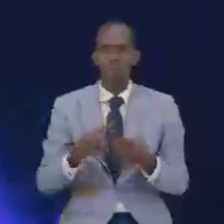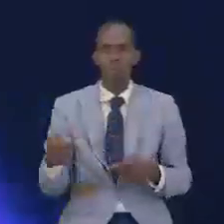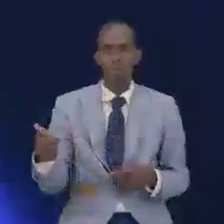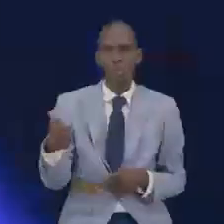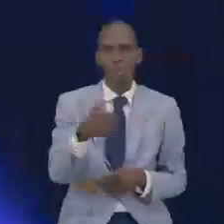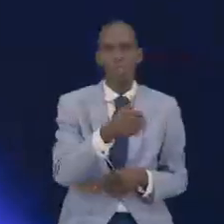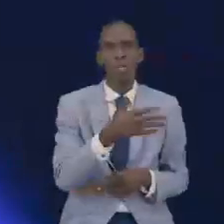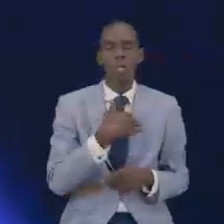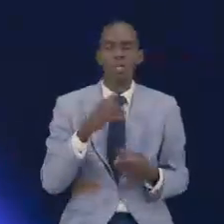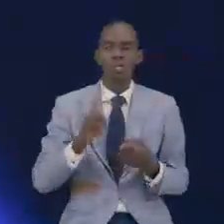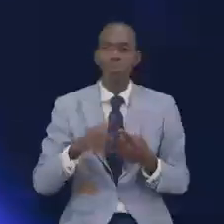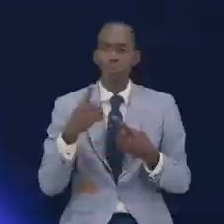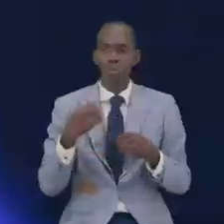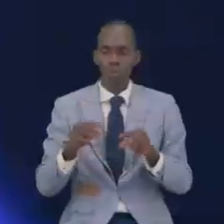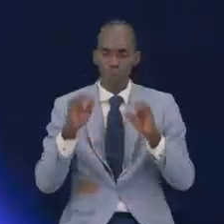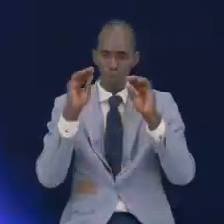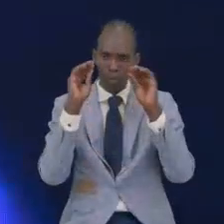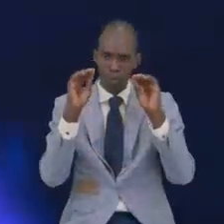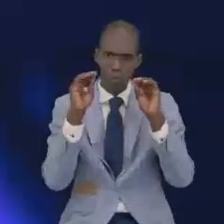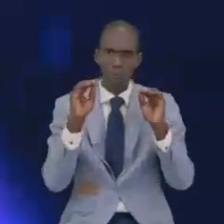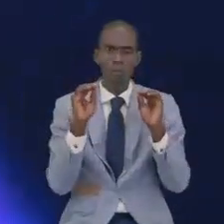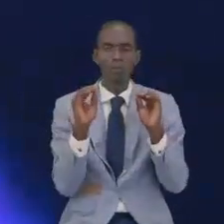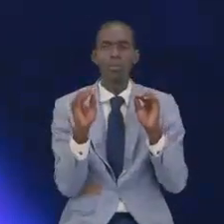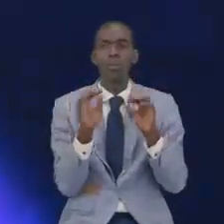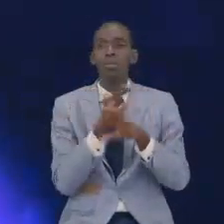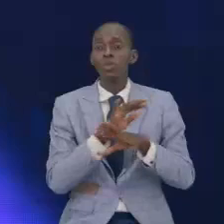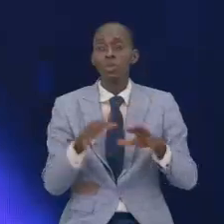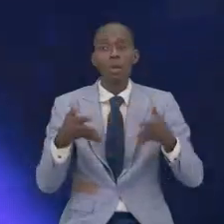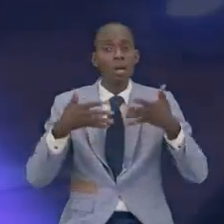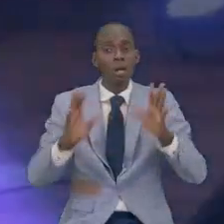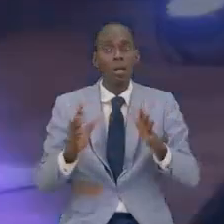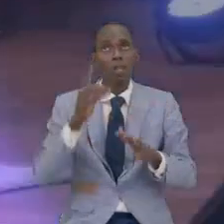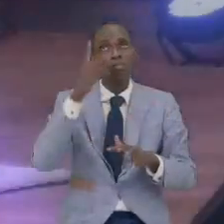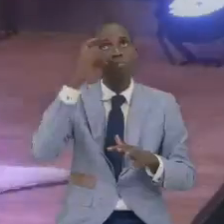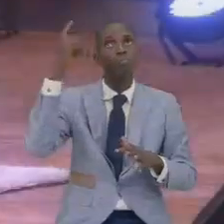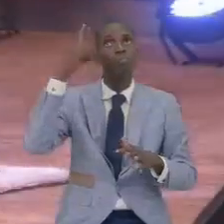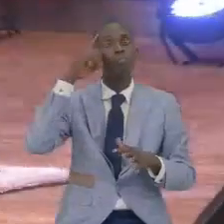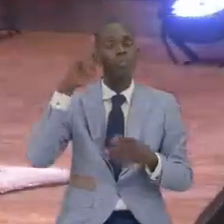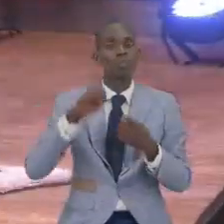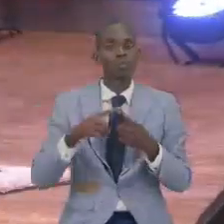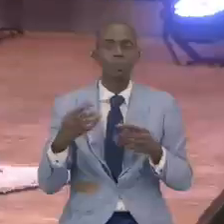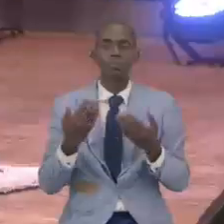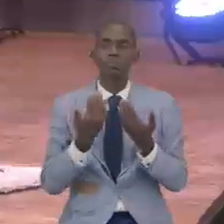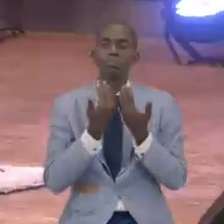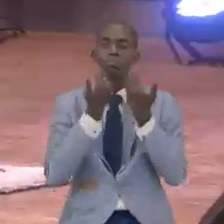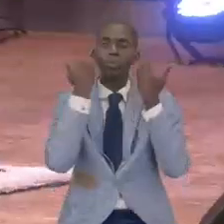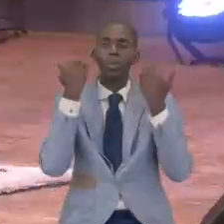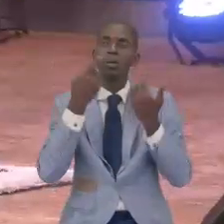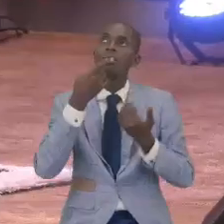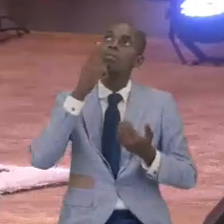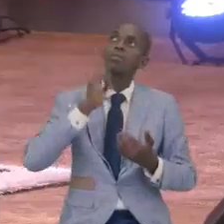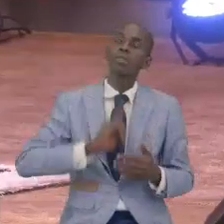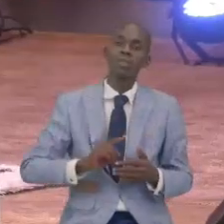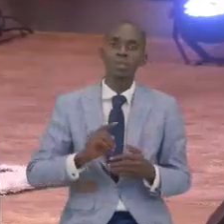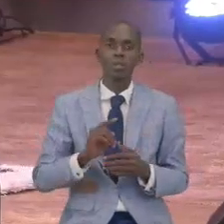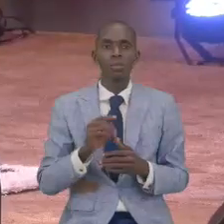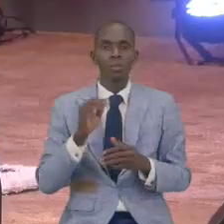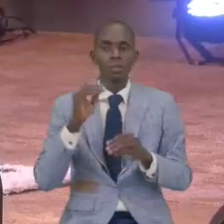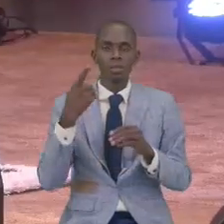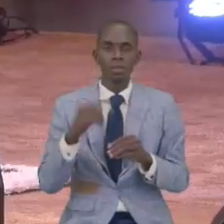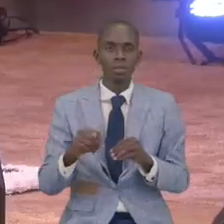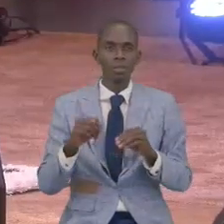and to the doctrine. Don't allow dreams to swallow up doctrine. Don't allow human